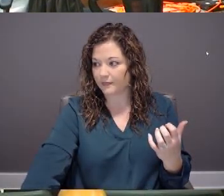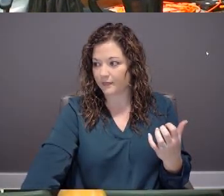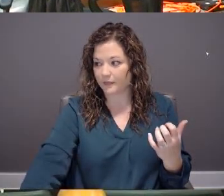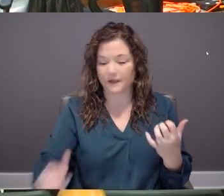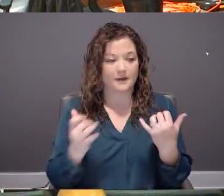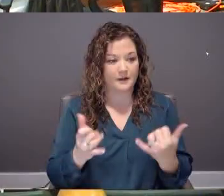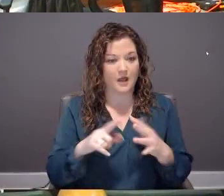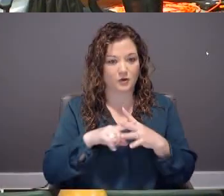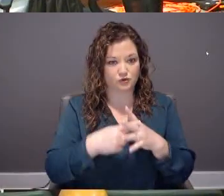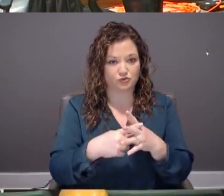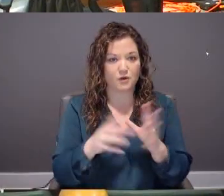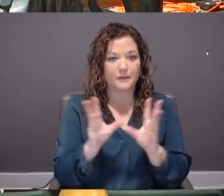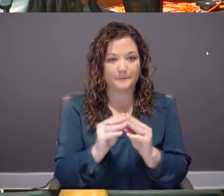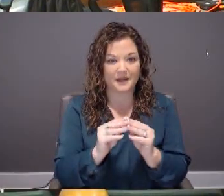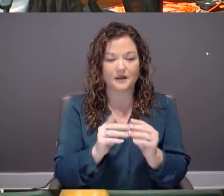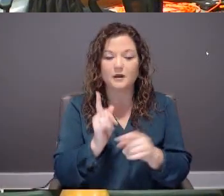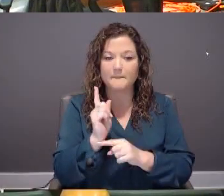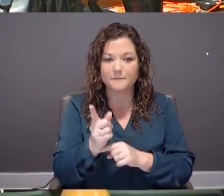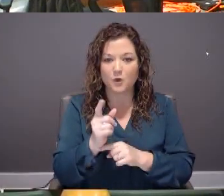moment of silence.